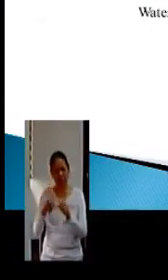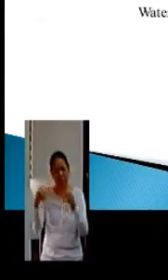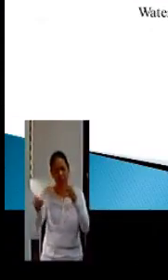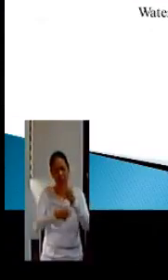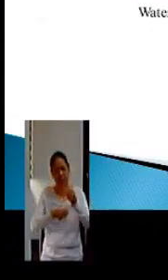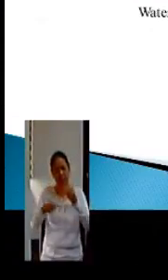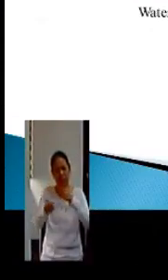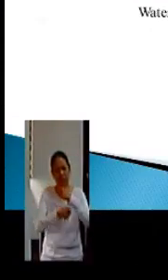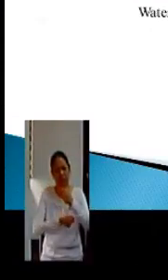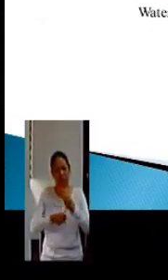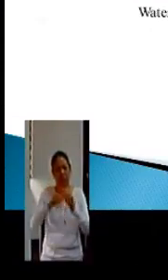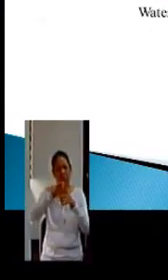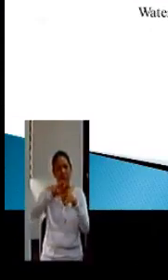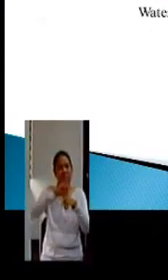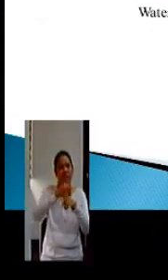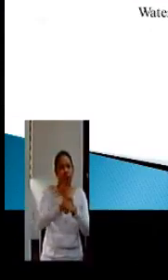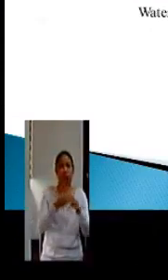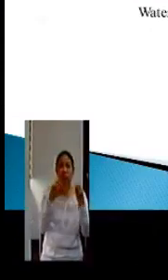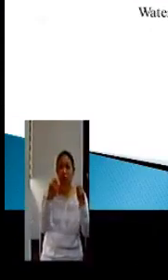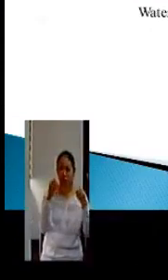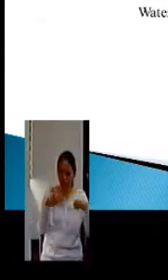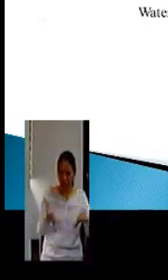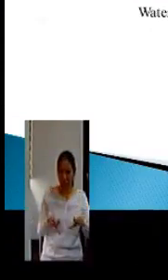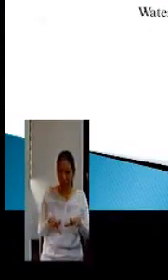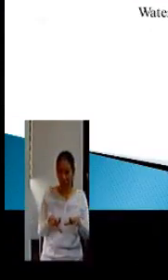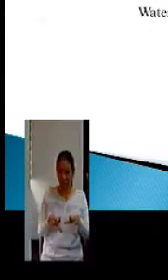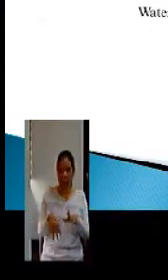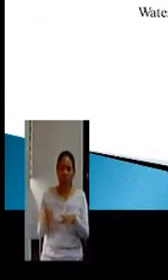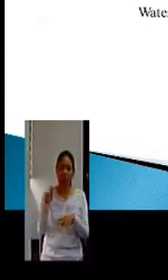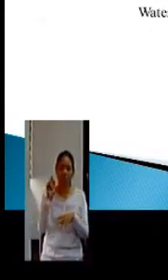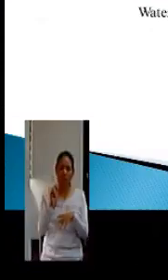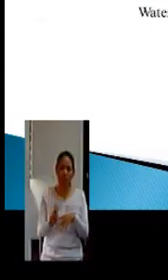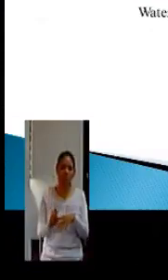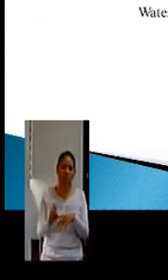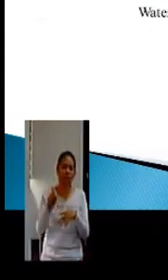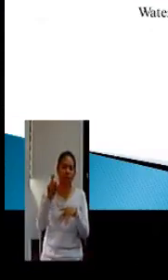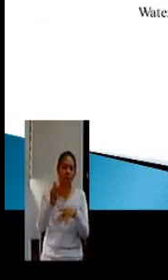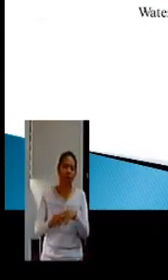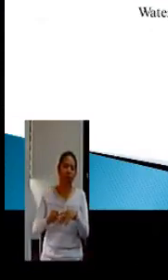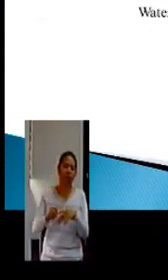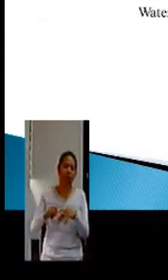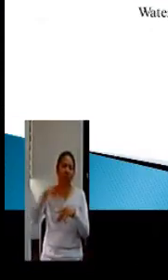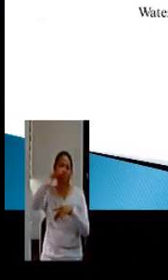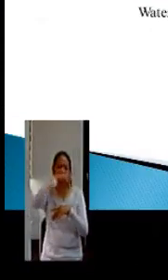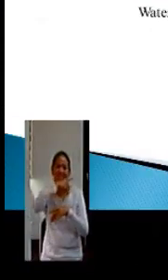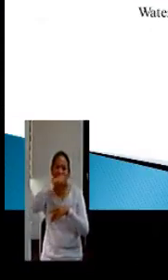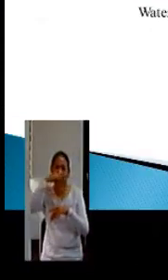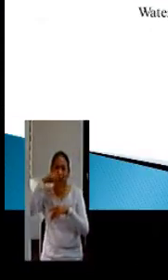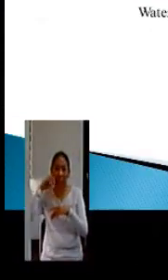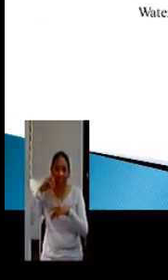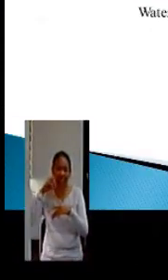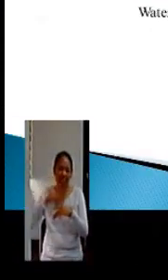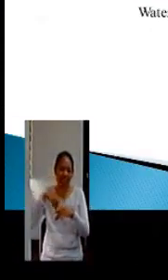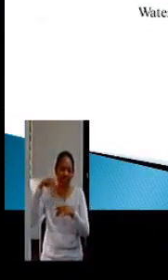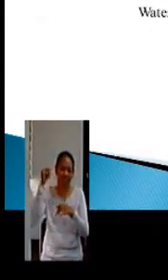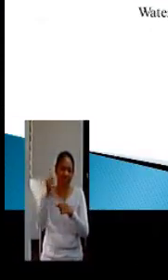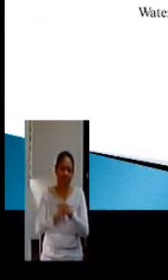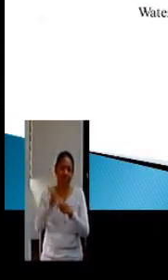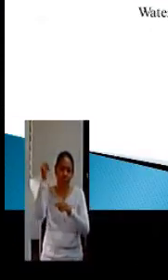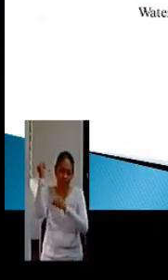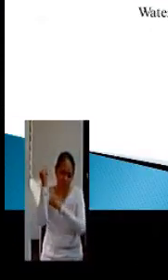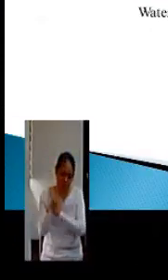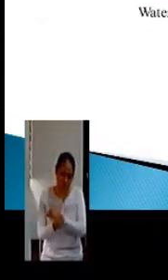na ang harvest sa aming palay. Dapat ito ay isasampay na at matutuyo at ibabayo at kakainin. but sa, dahil